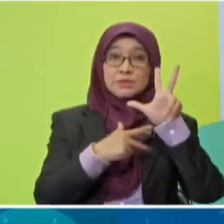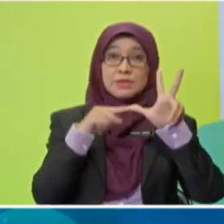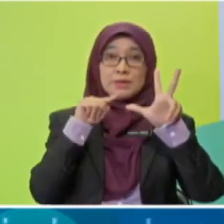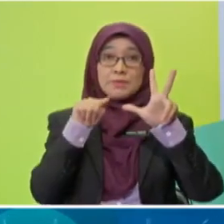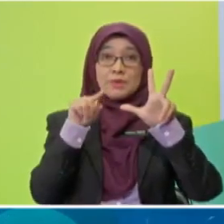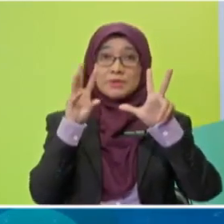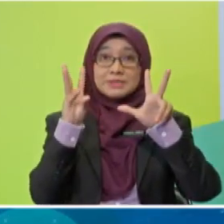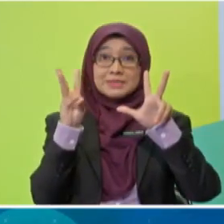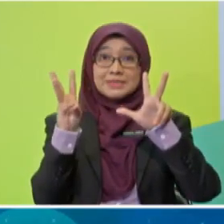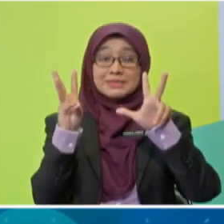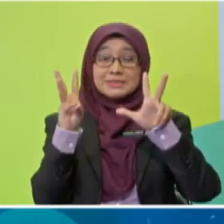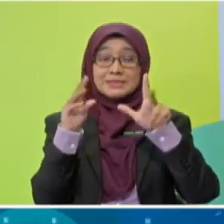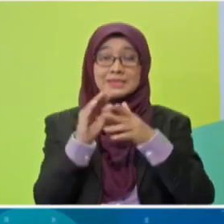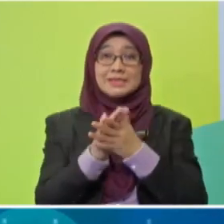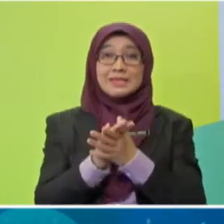shout out the answer right away.